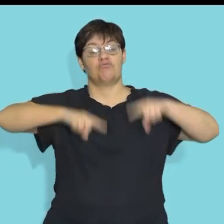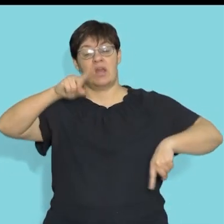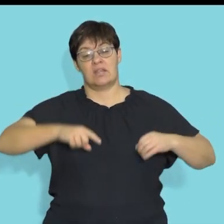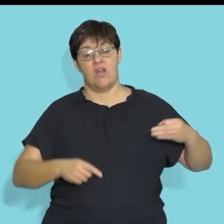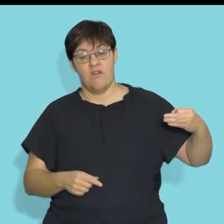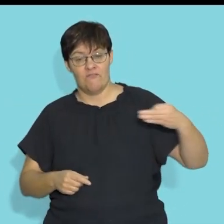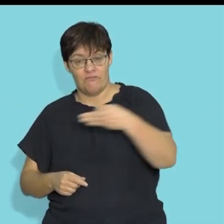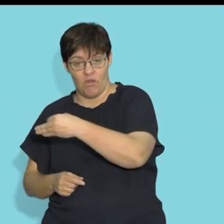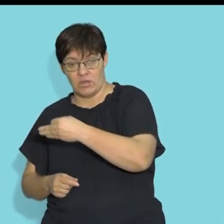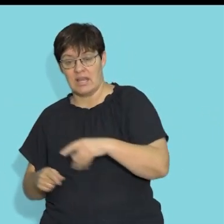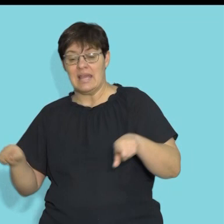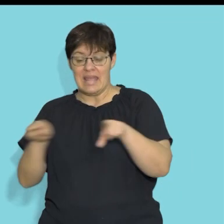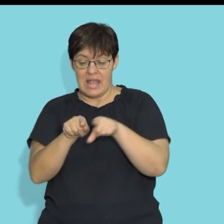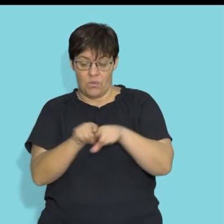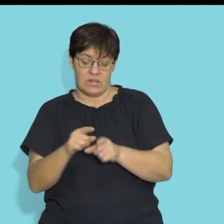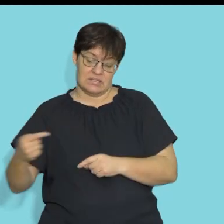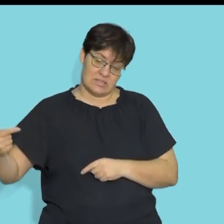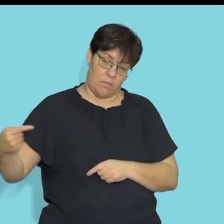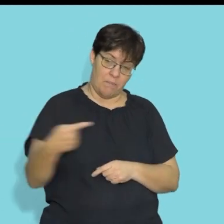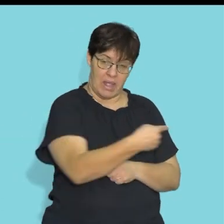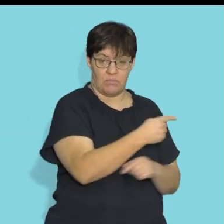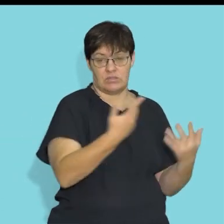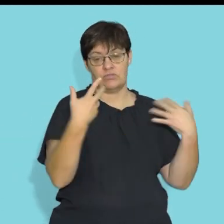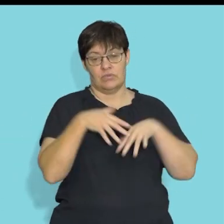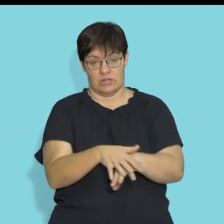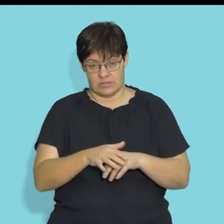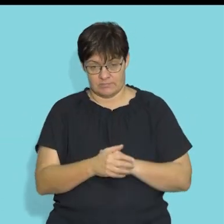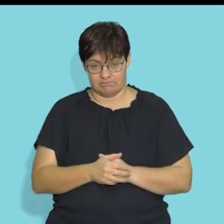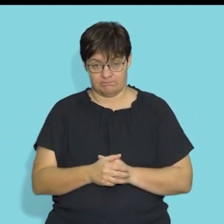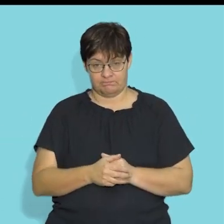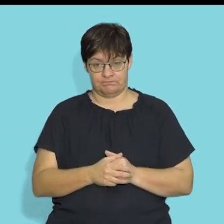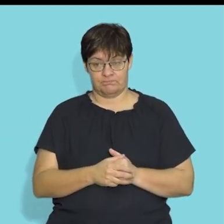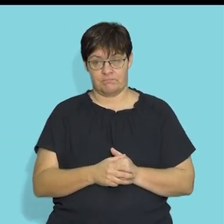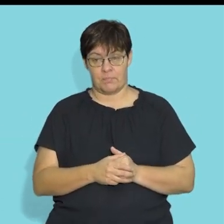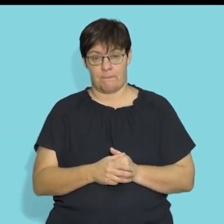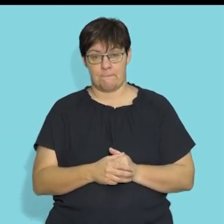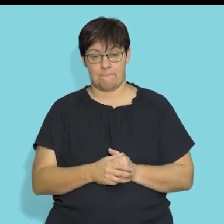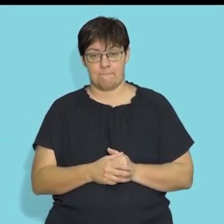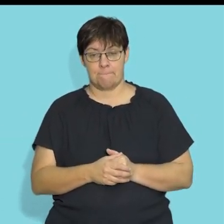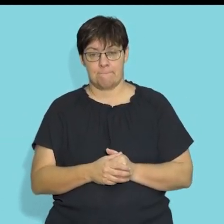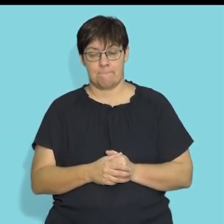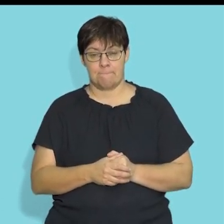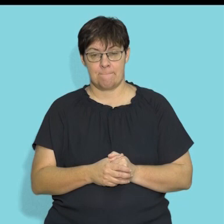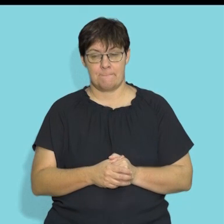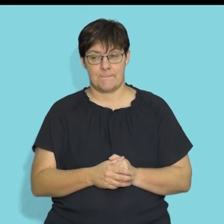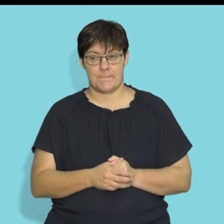forward reaction is equal to the rate of the reverse reaction.